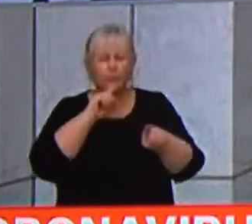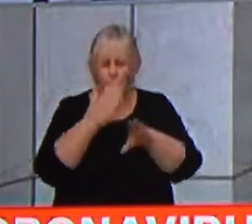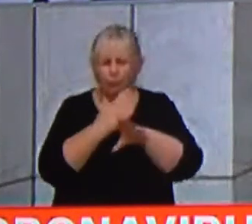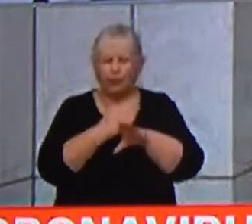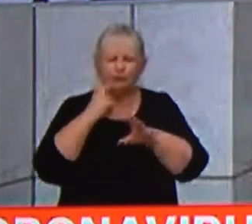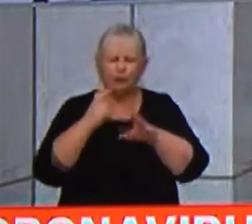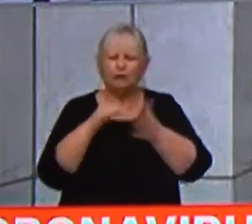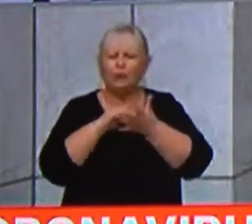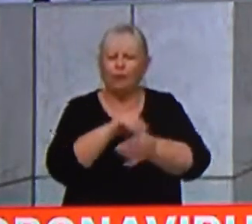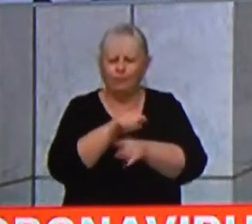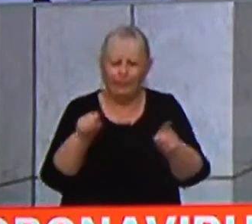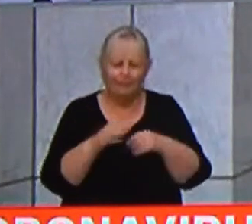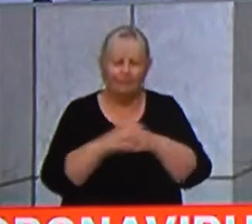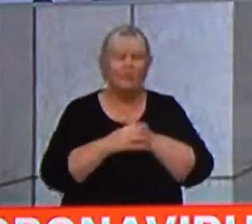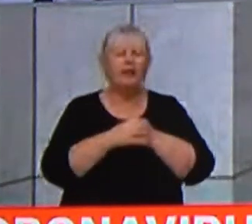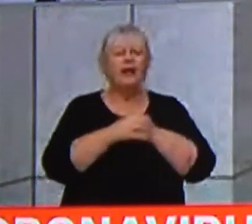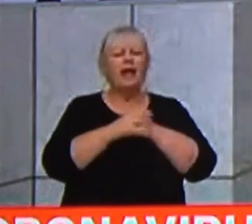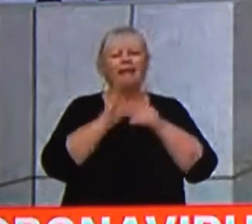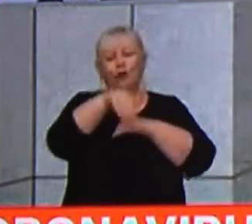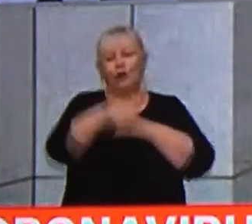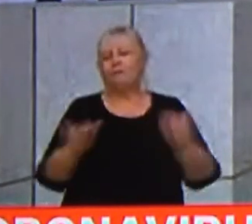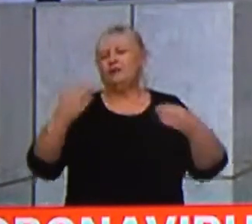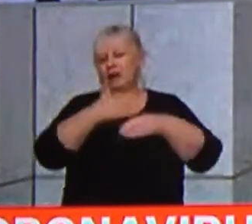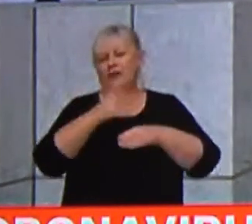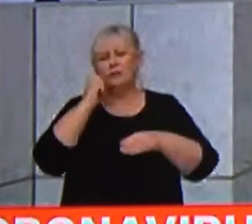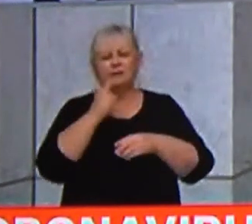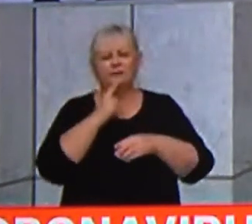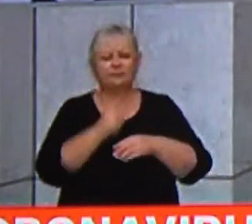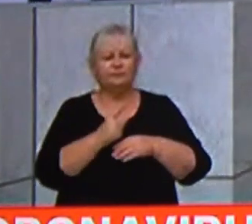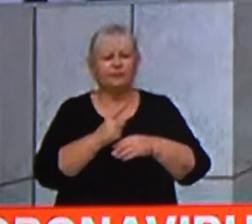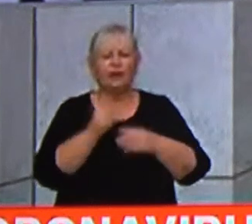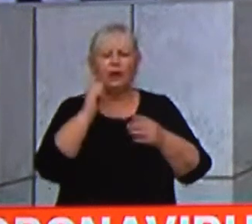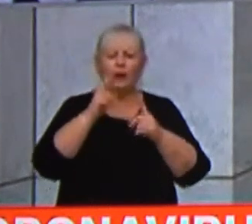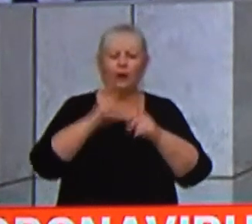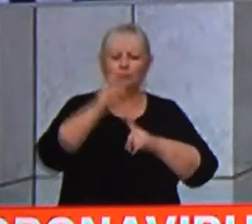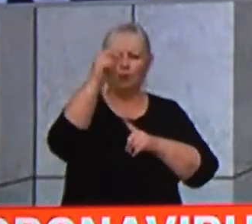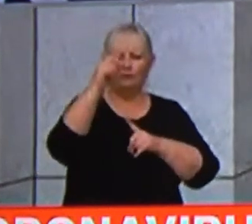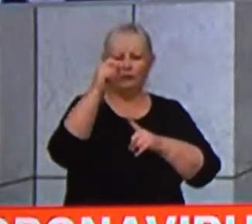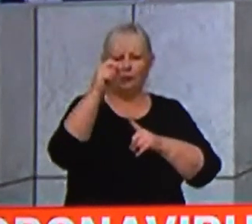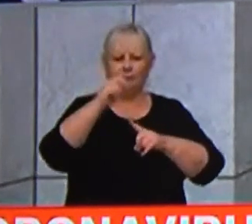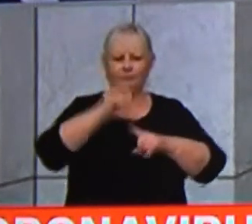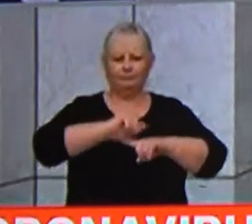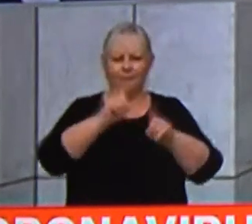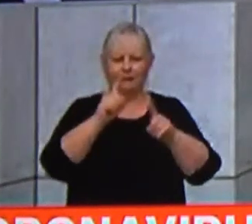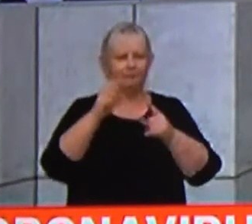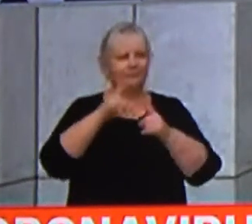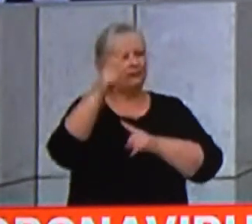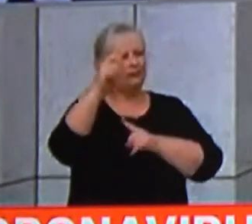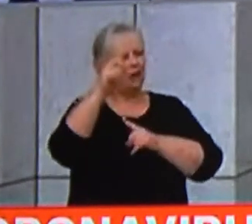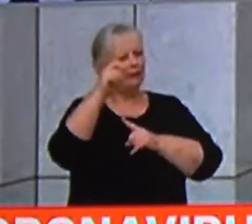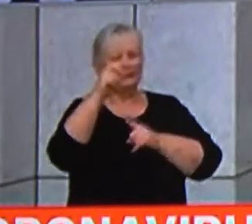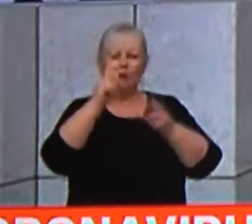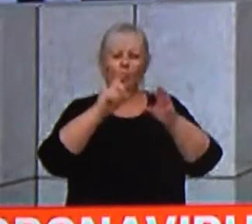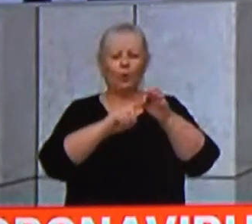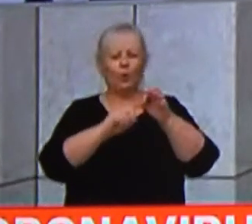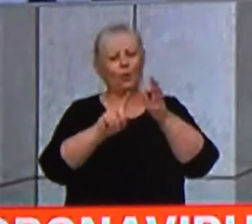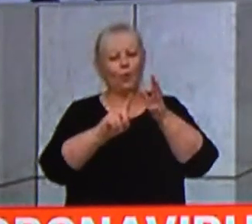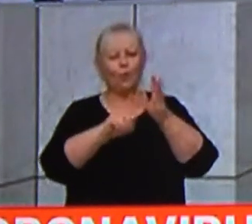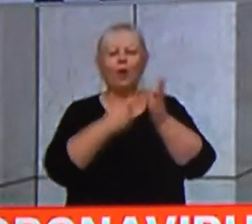of these types of lines and support, as well as others, will get this funding they need to be able to provide the services that are so